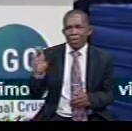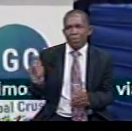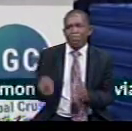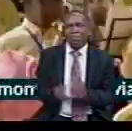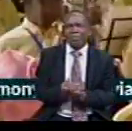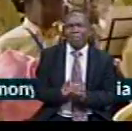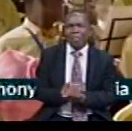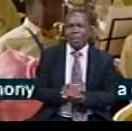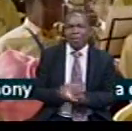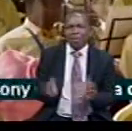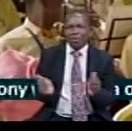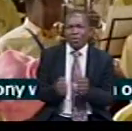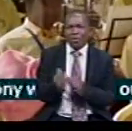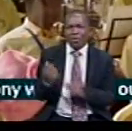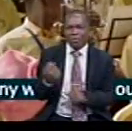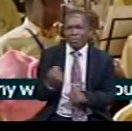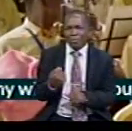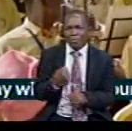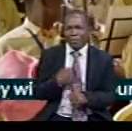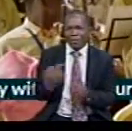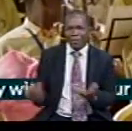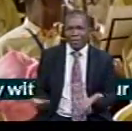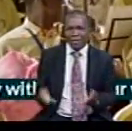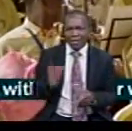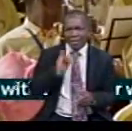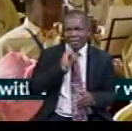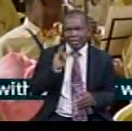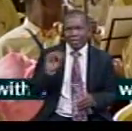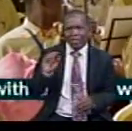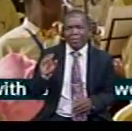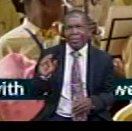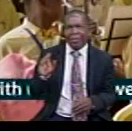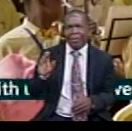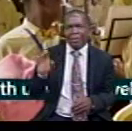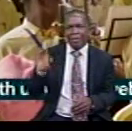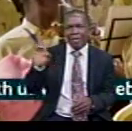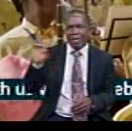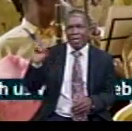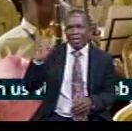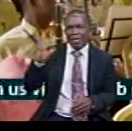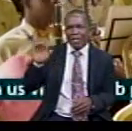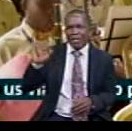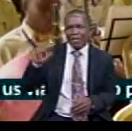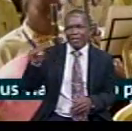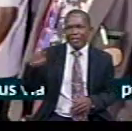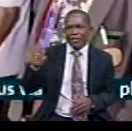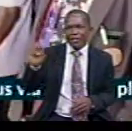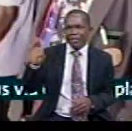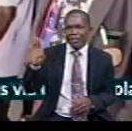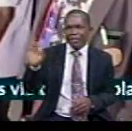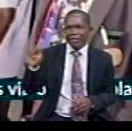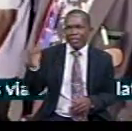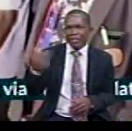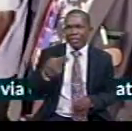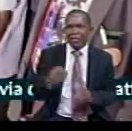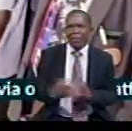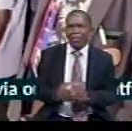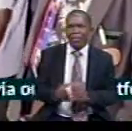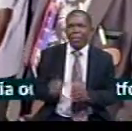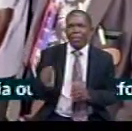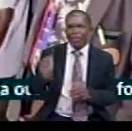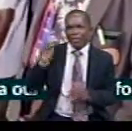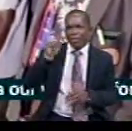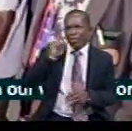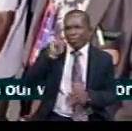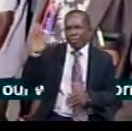me here is Madam Elizabeth Amu Debra. She's a 70-year-old lady. She